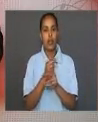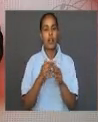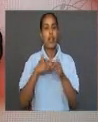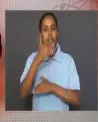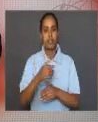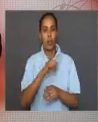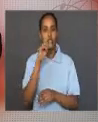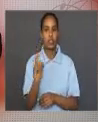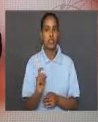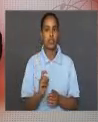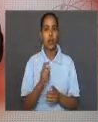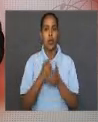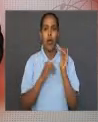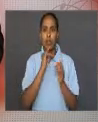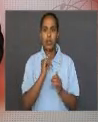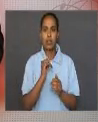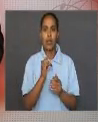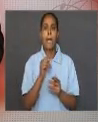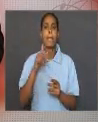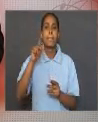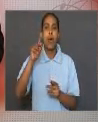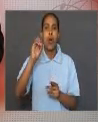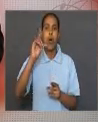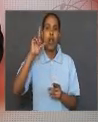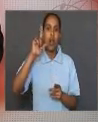question. What is a polypeptide?